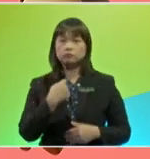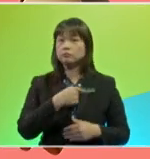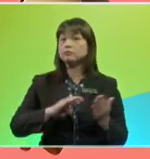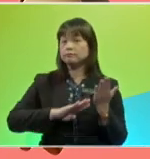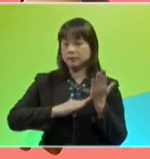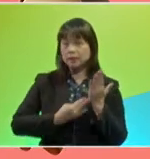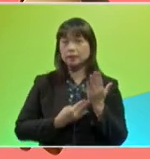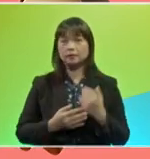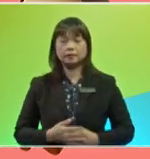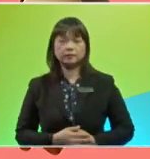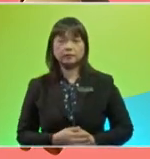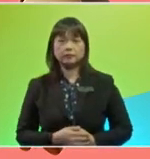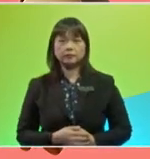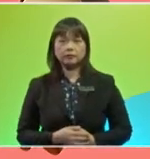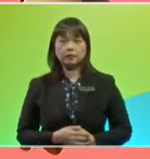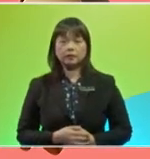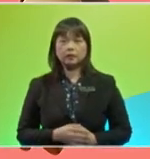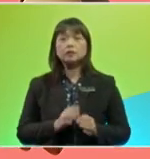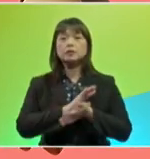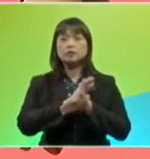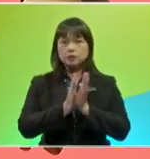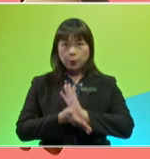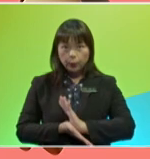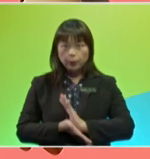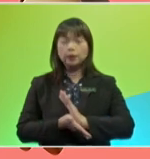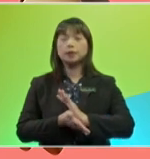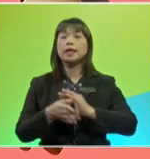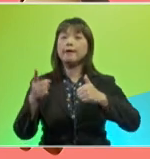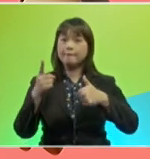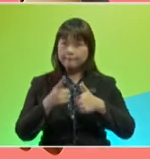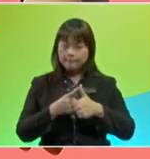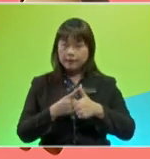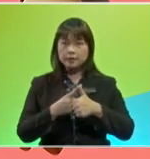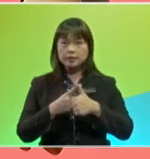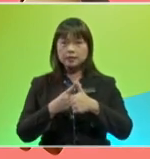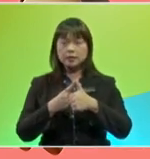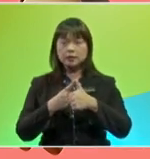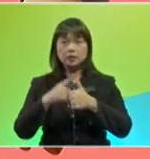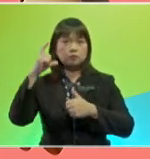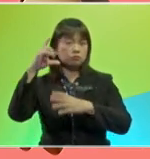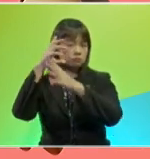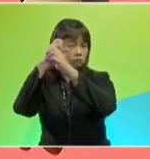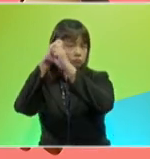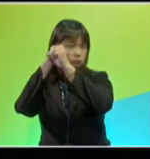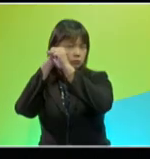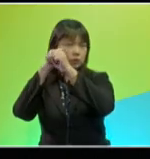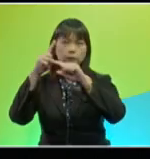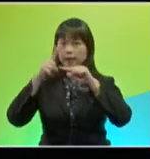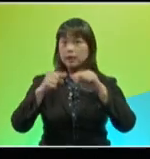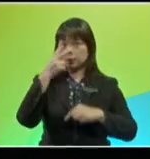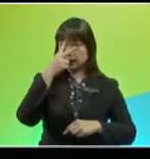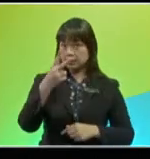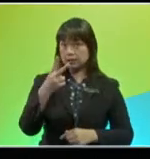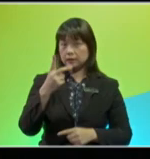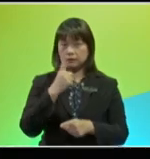Mr. Q. Okay. So the first one is called the new moon right now, where you cannot see any moon at